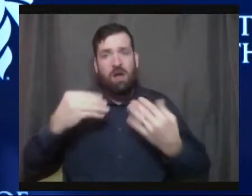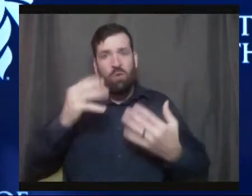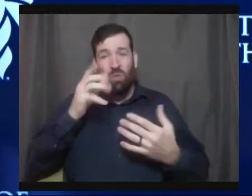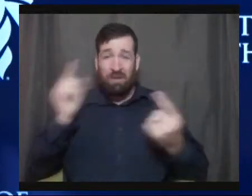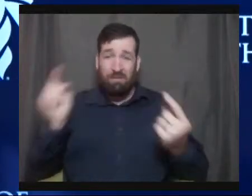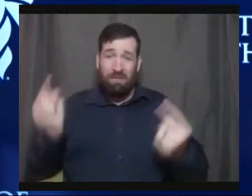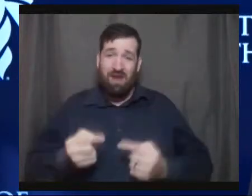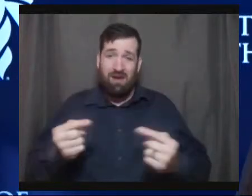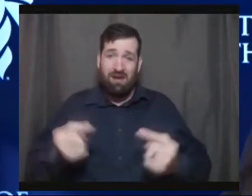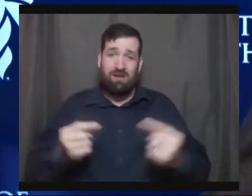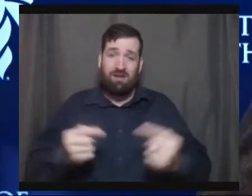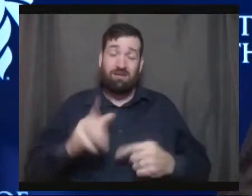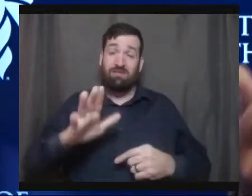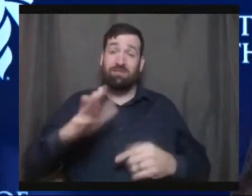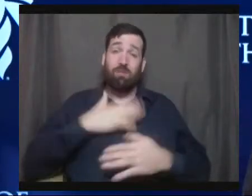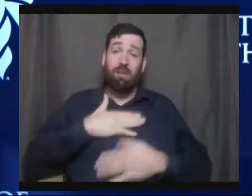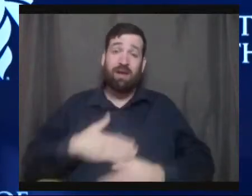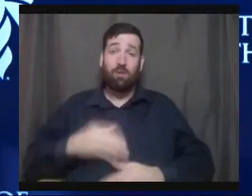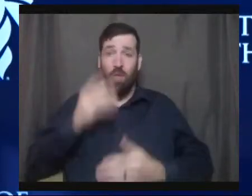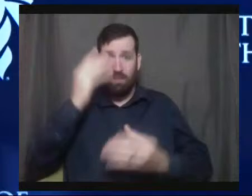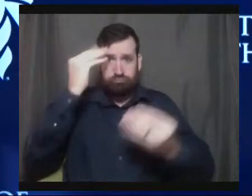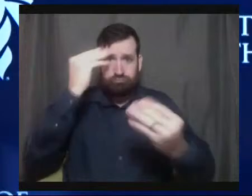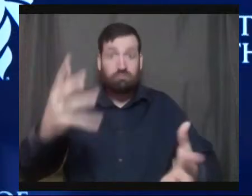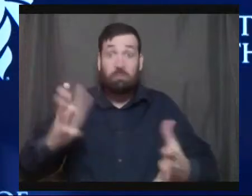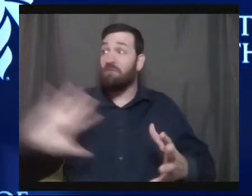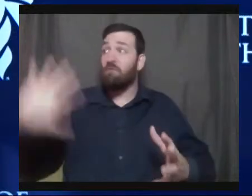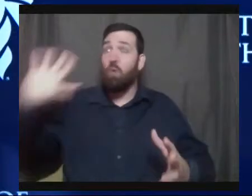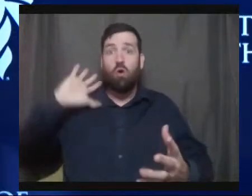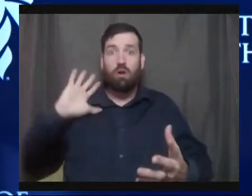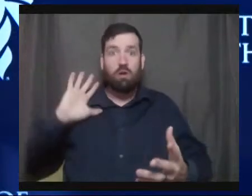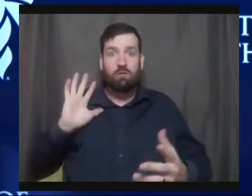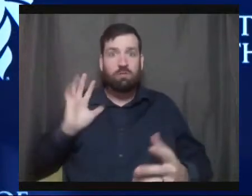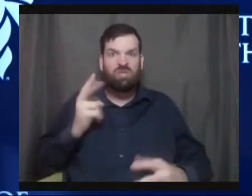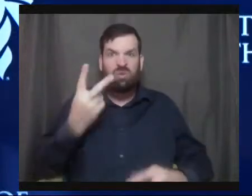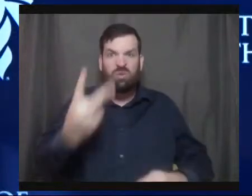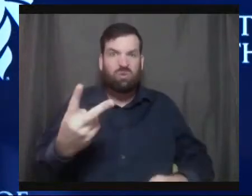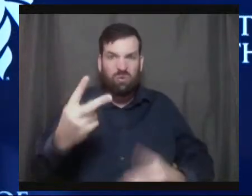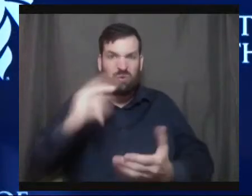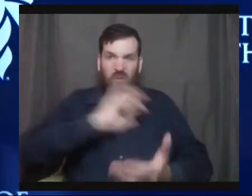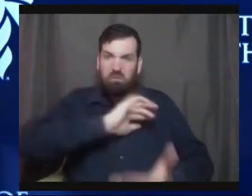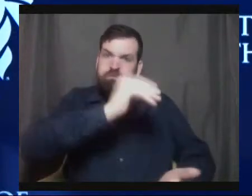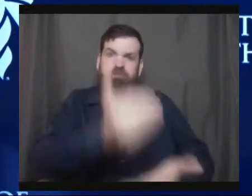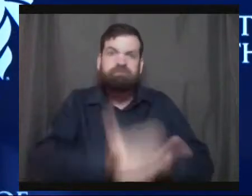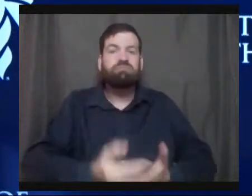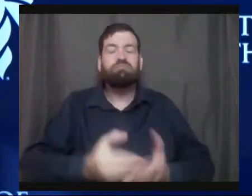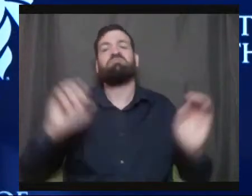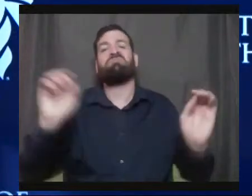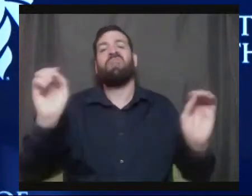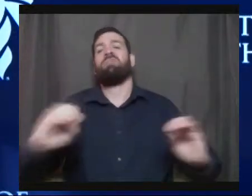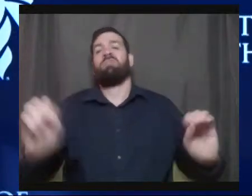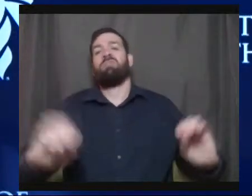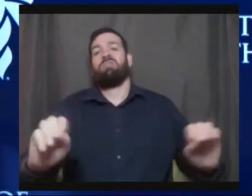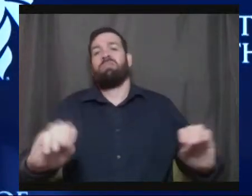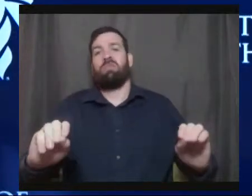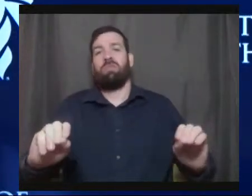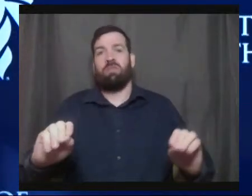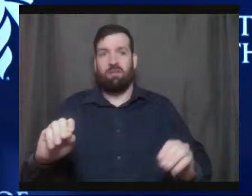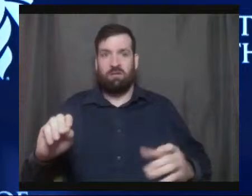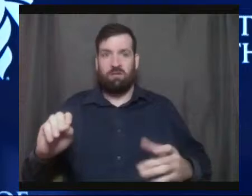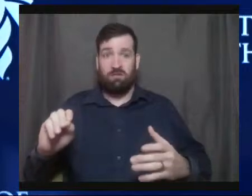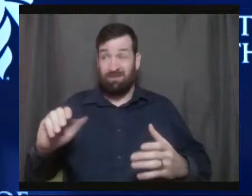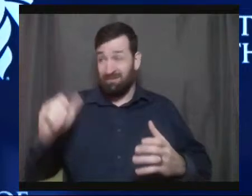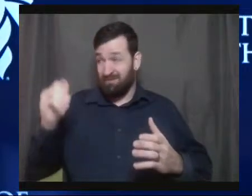body's telling you something. Whereas before, 2 servings was nothing for me. I almost reached